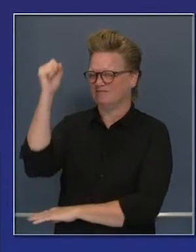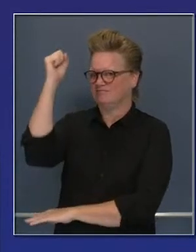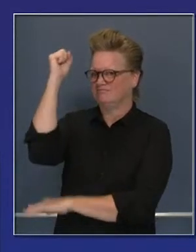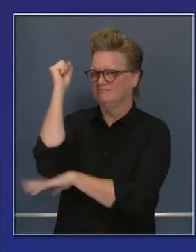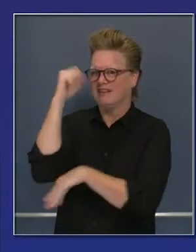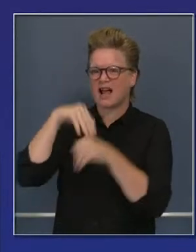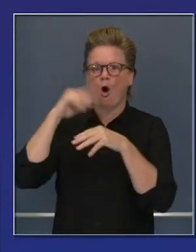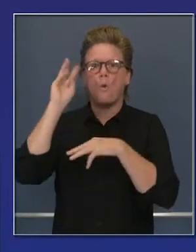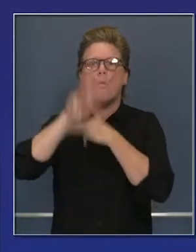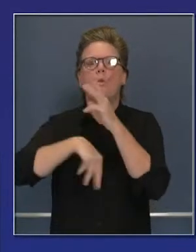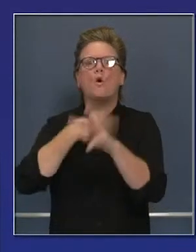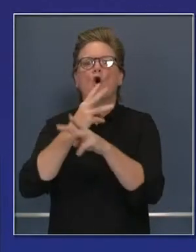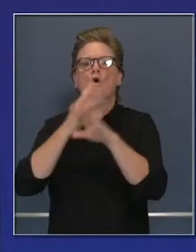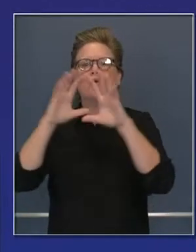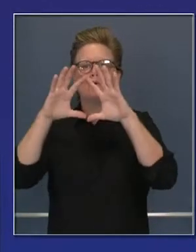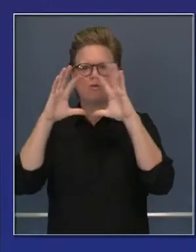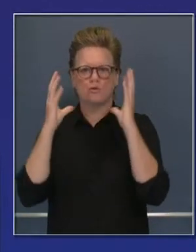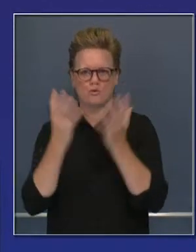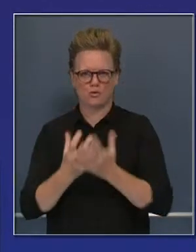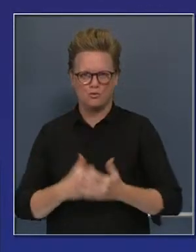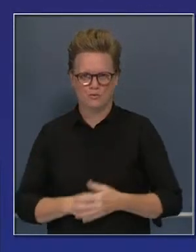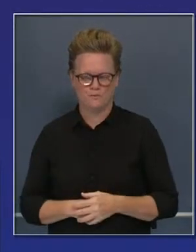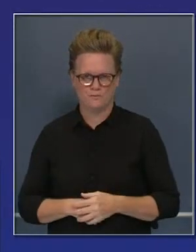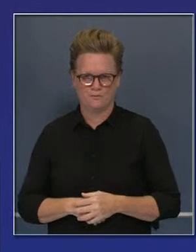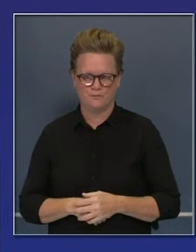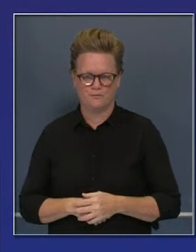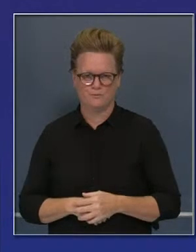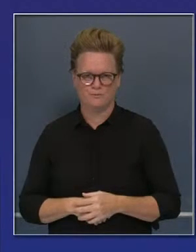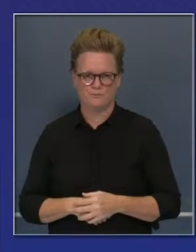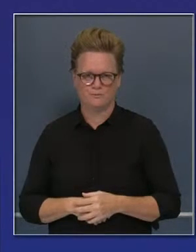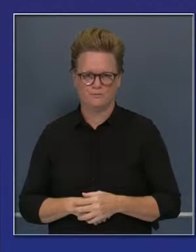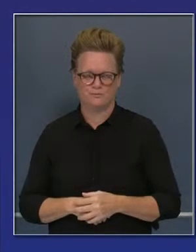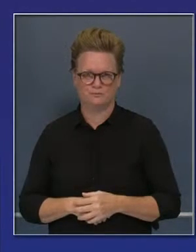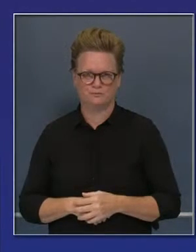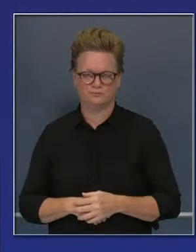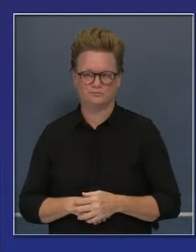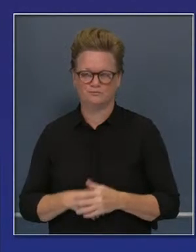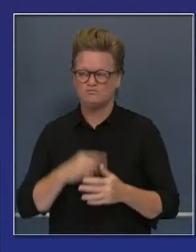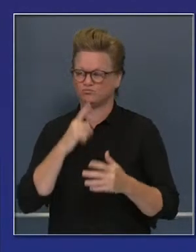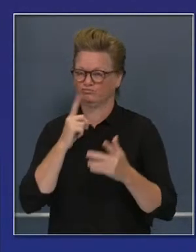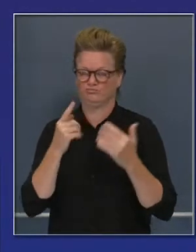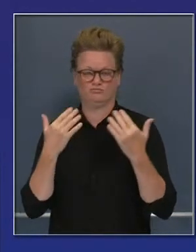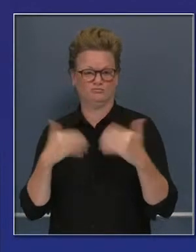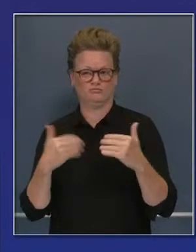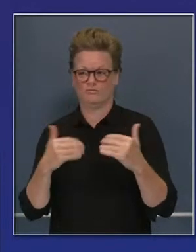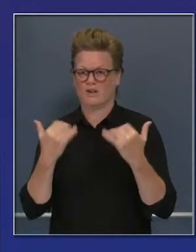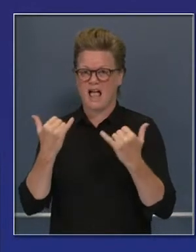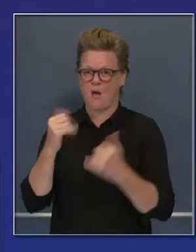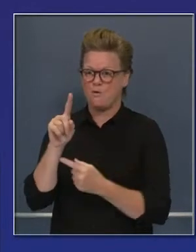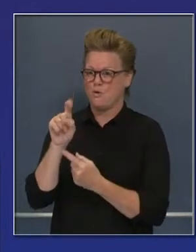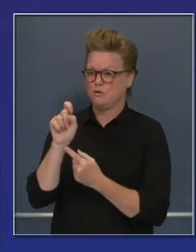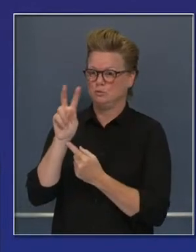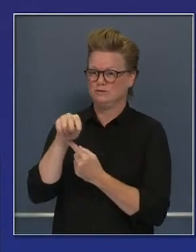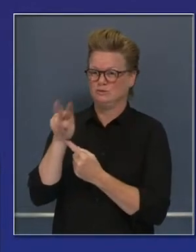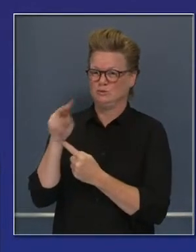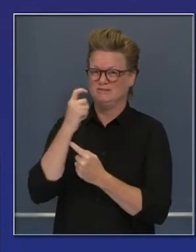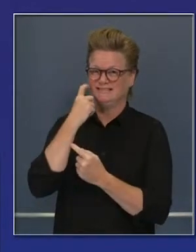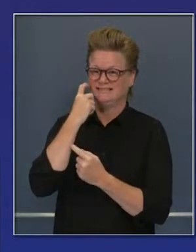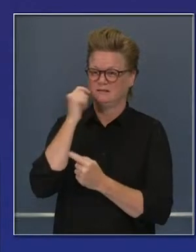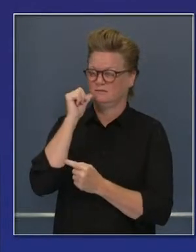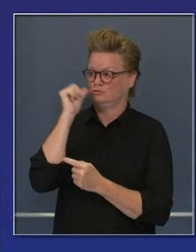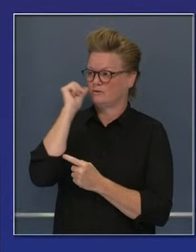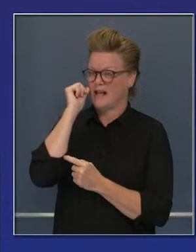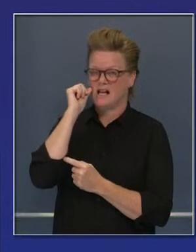temperature a few weeks back, but once again topping north of 120 degrees, 122